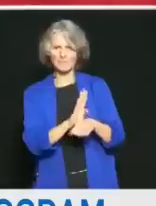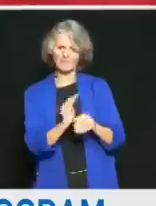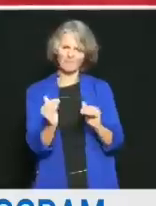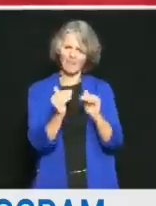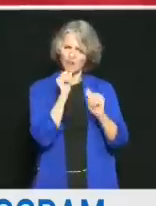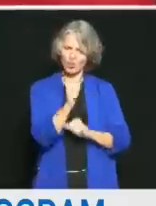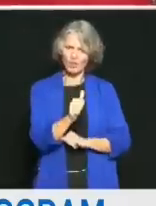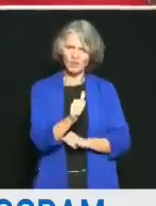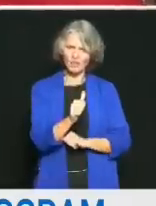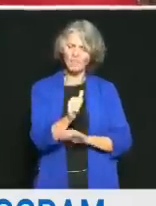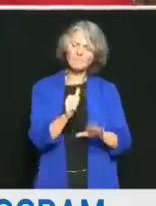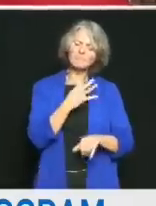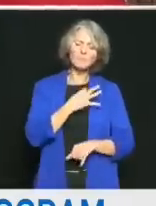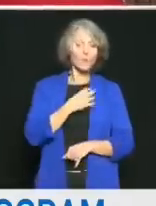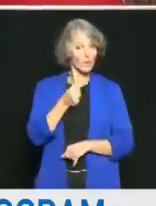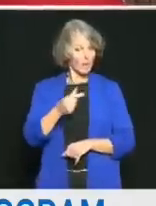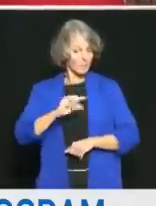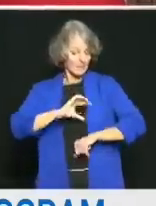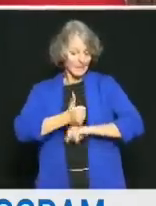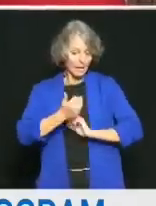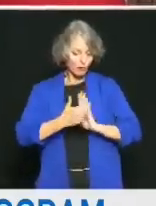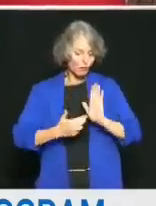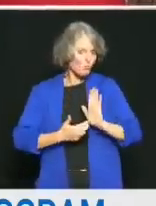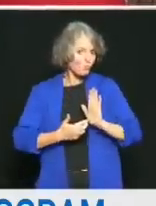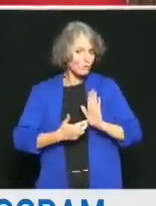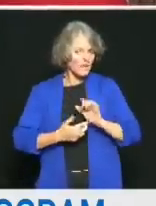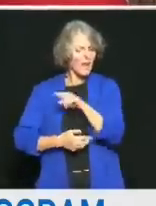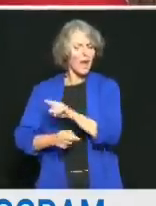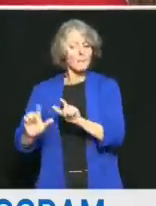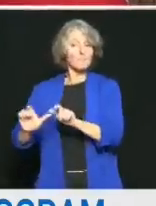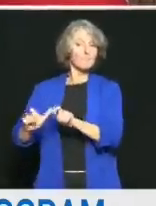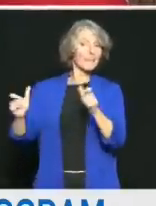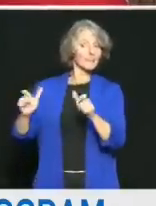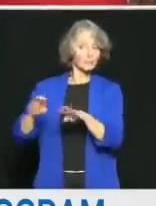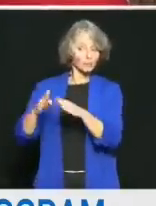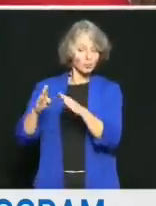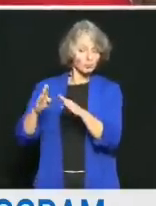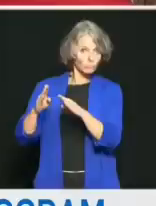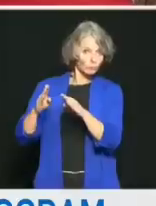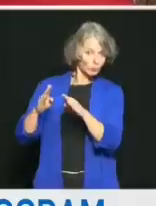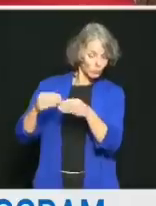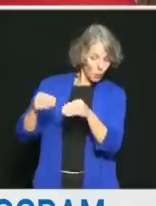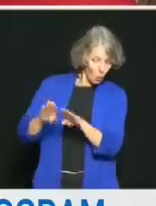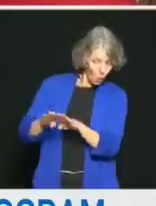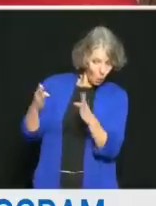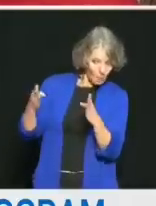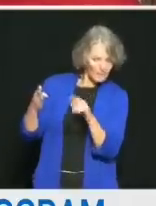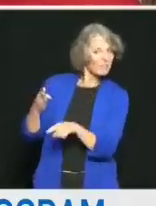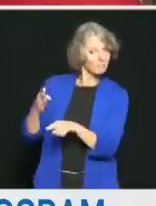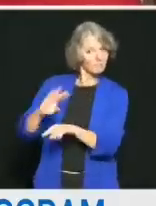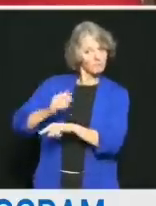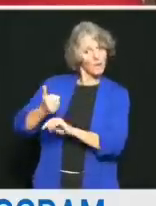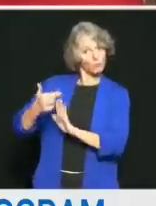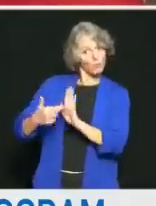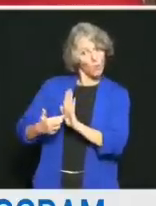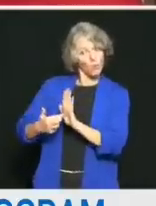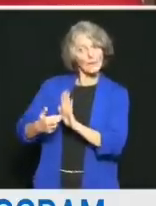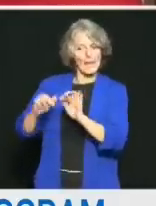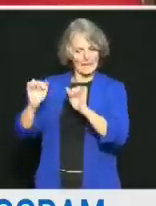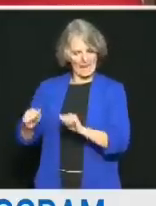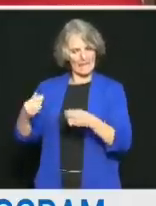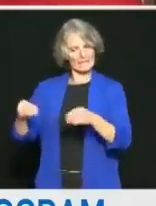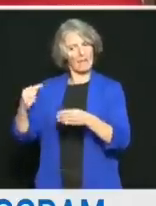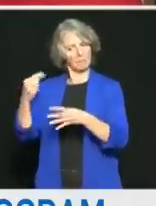be setting rules around what those big box stores, or just stores that are allowed to remain open, can